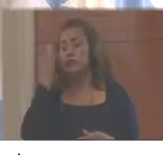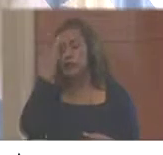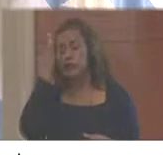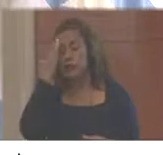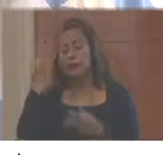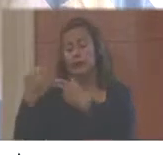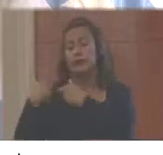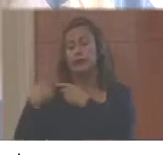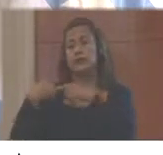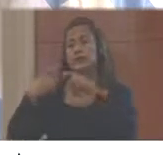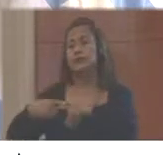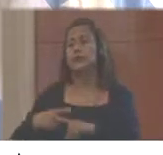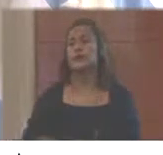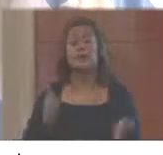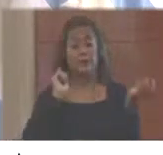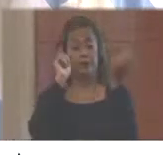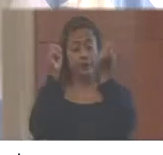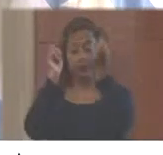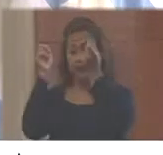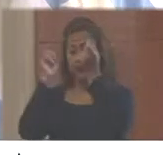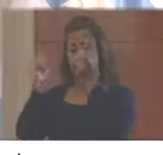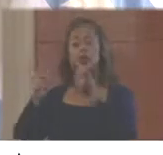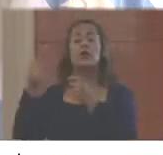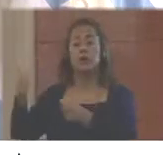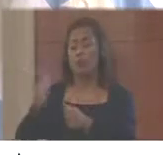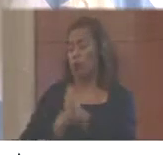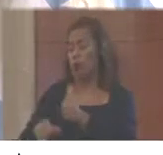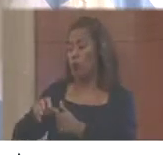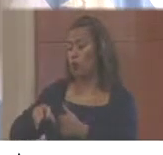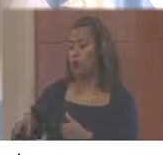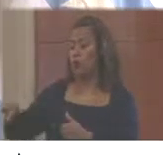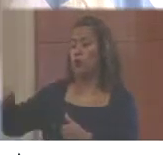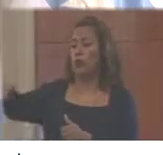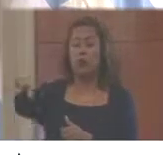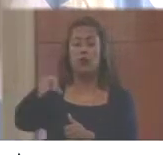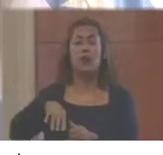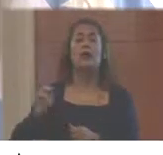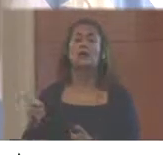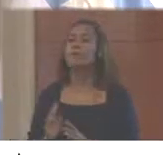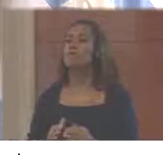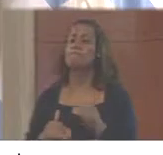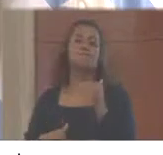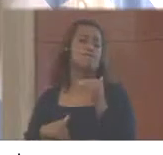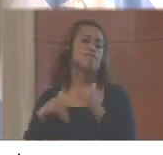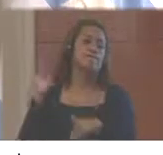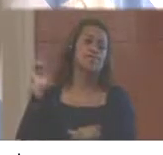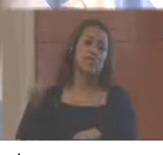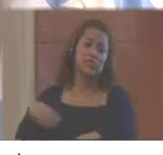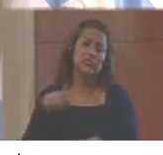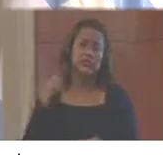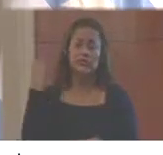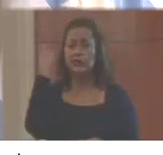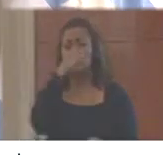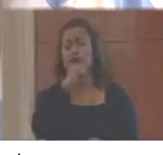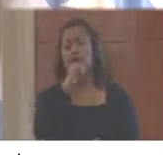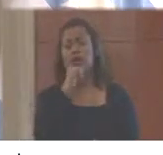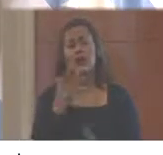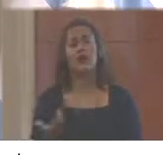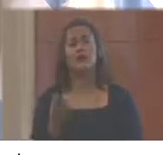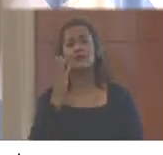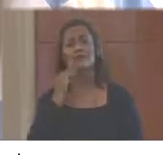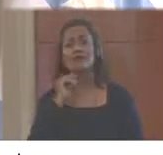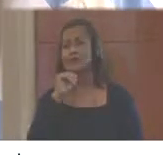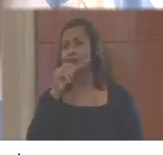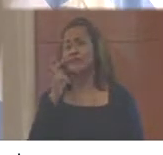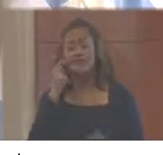inappropriate or ineffective. We have empowered community emergency response teams, undertaking